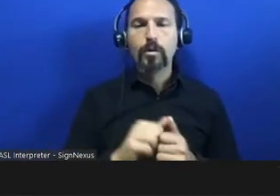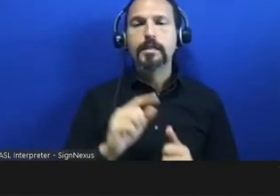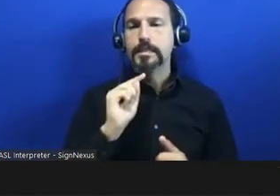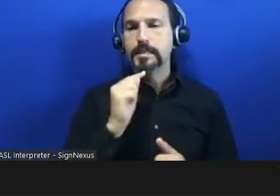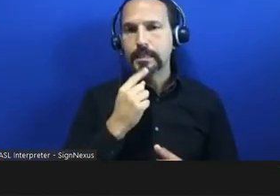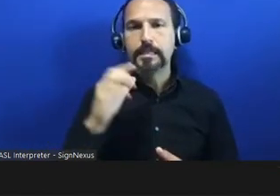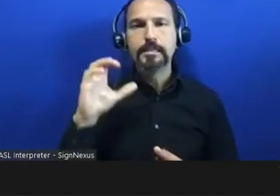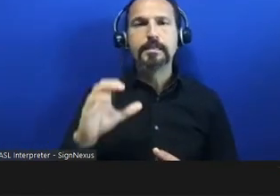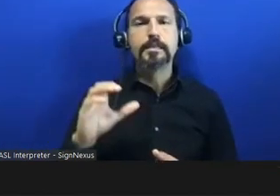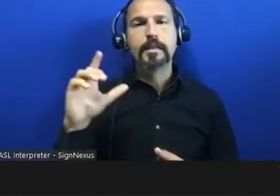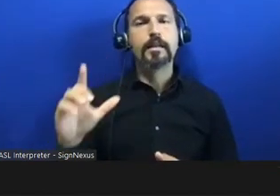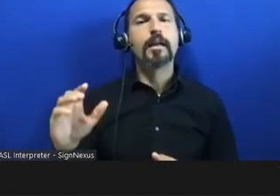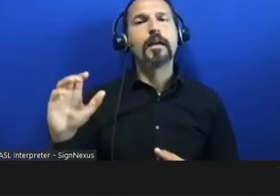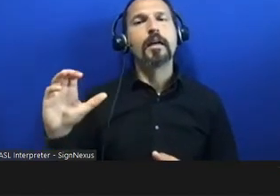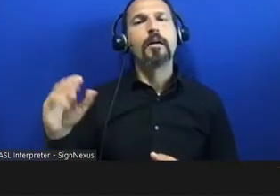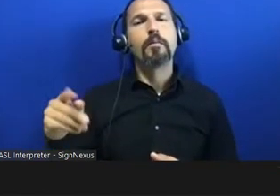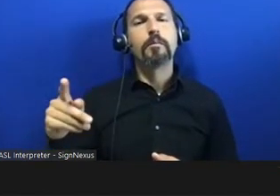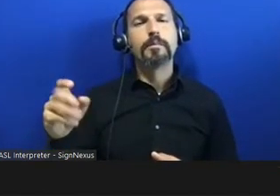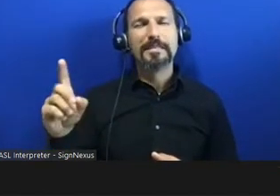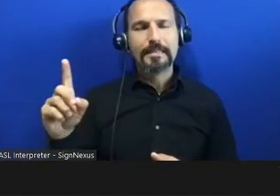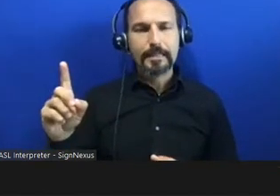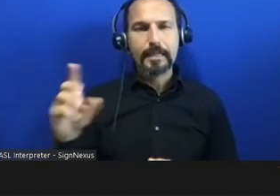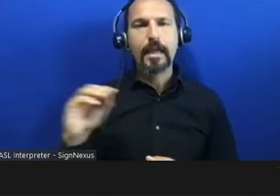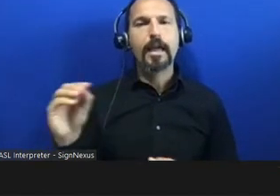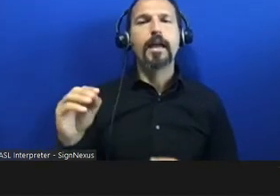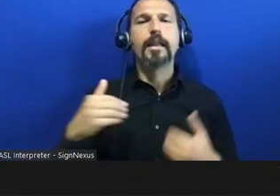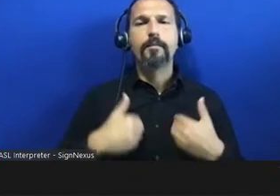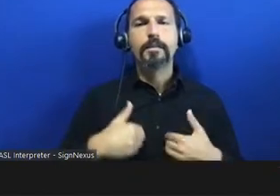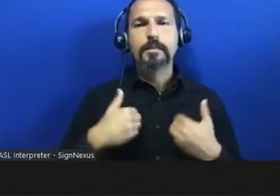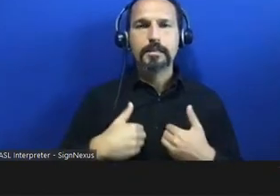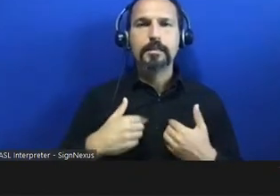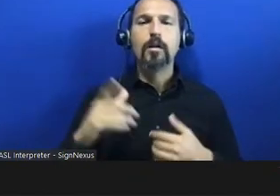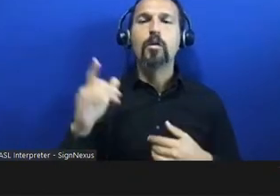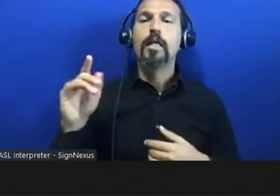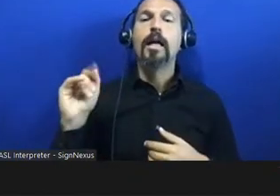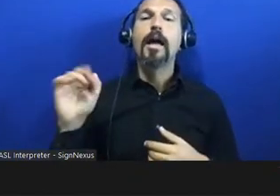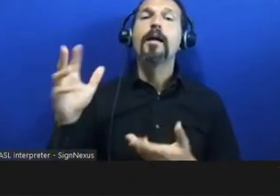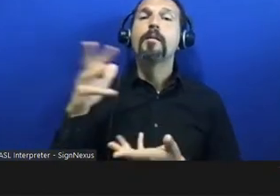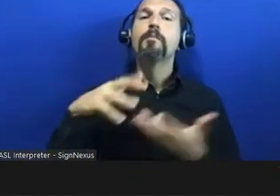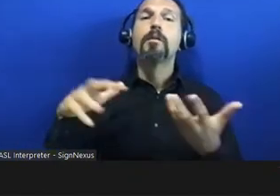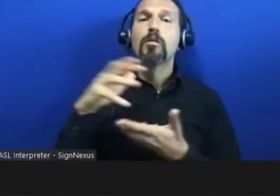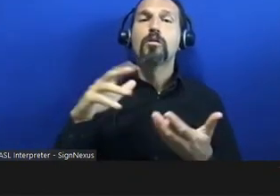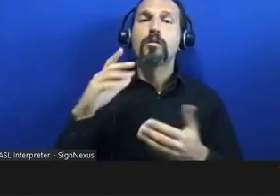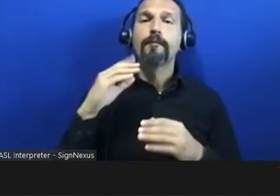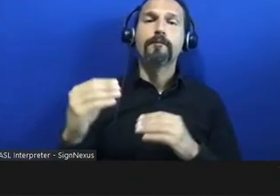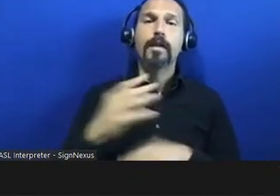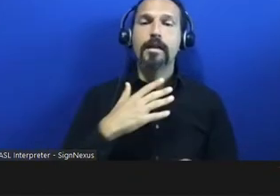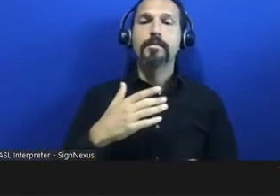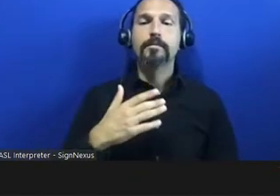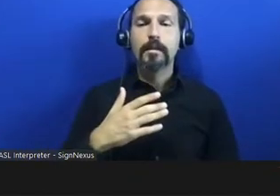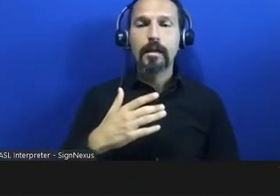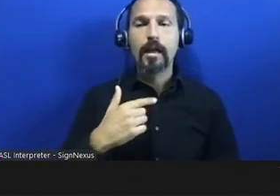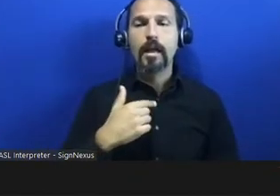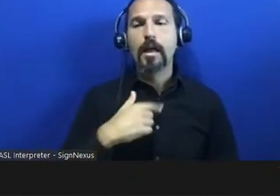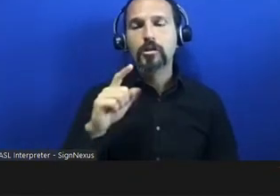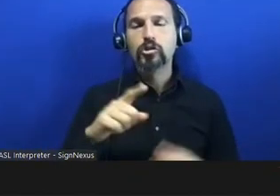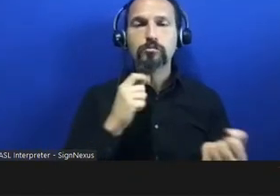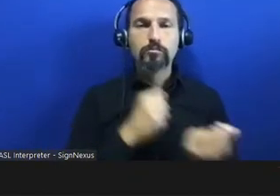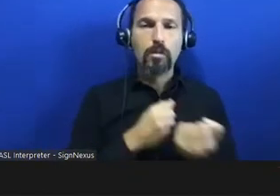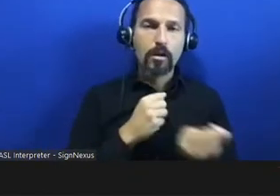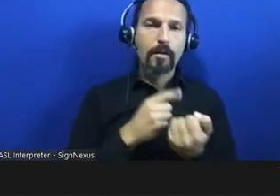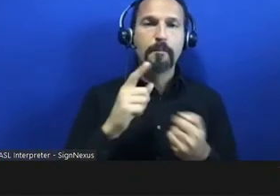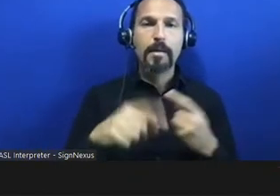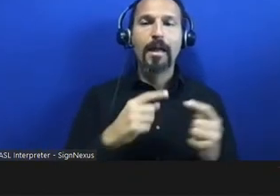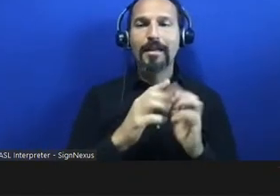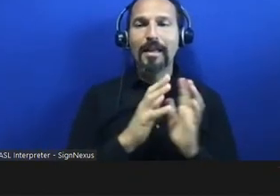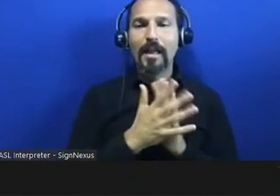COPD and emphysema with air pollution threatening my very existence I should be a fan of congestion